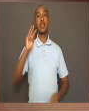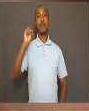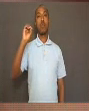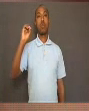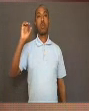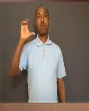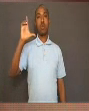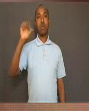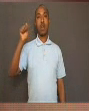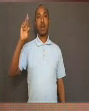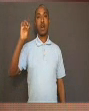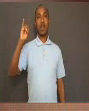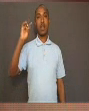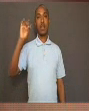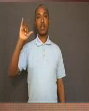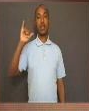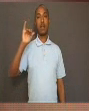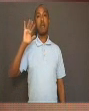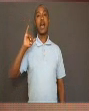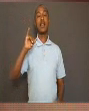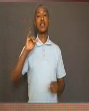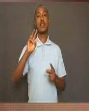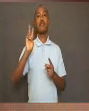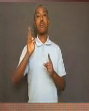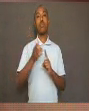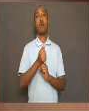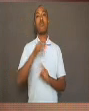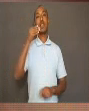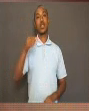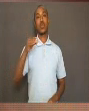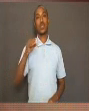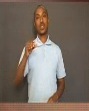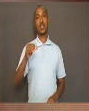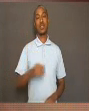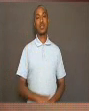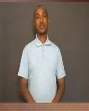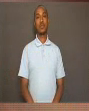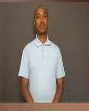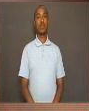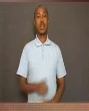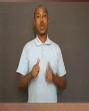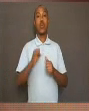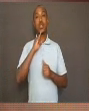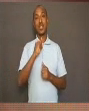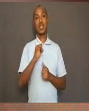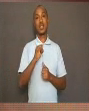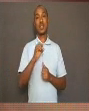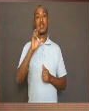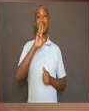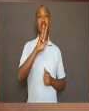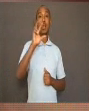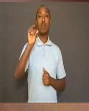molarity by the volume of the solution. This gives us our answer, which is